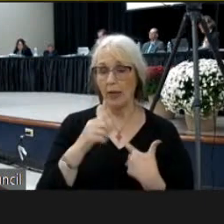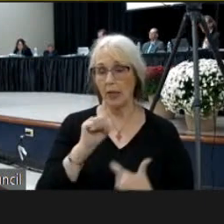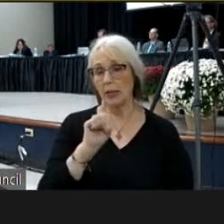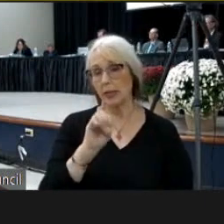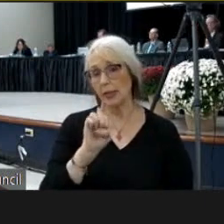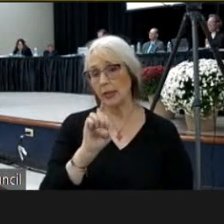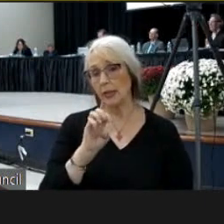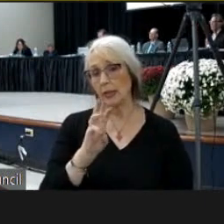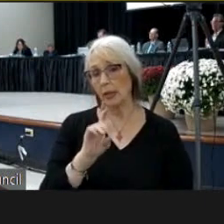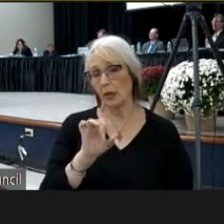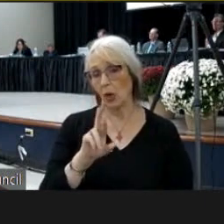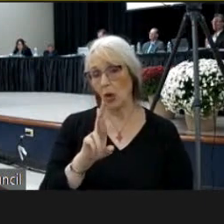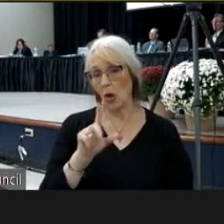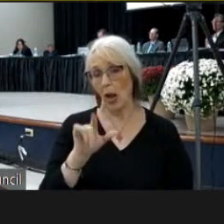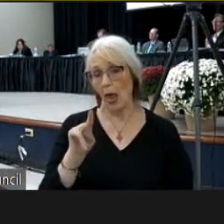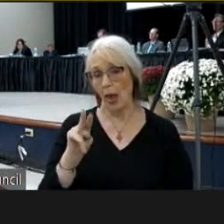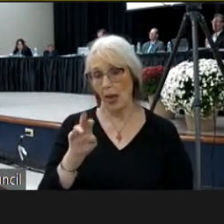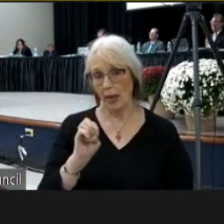runs down that